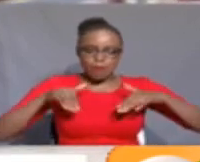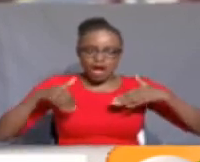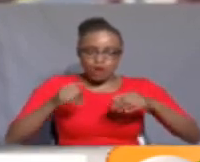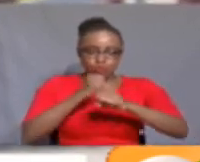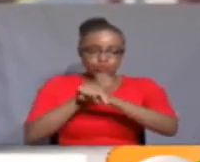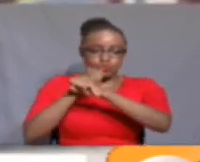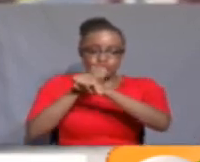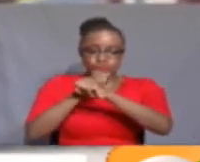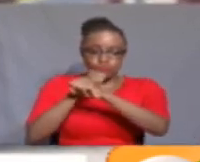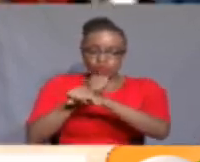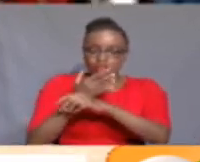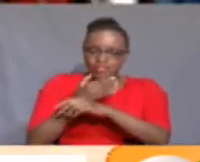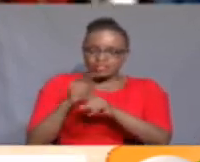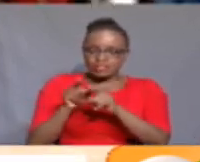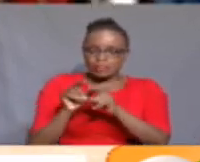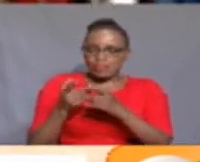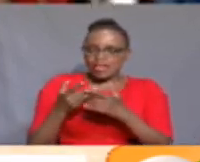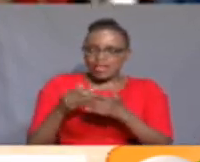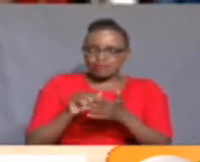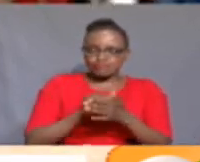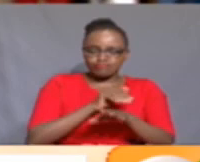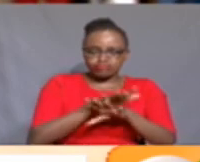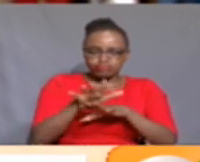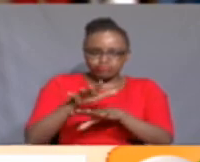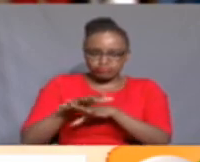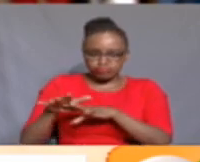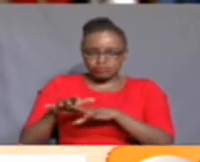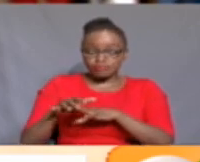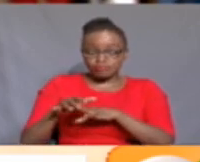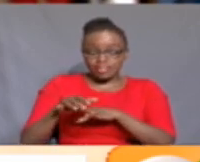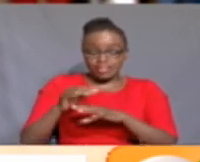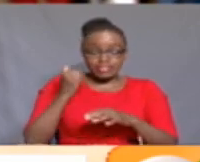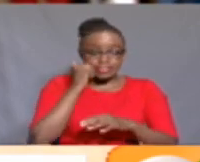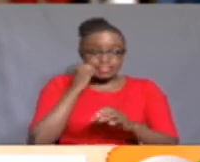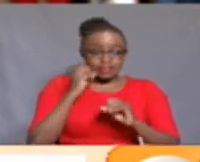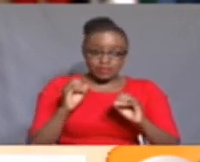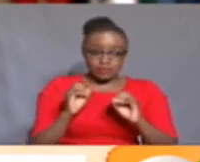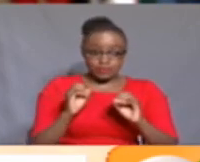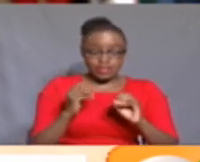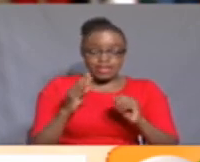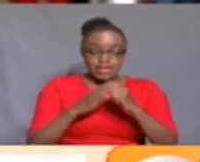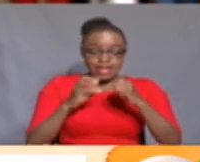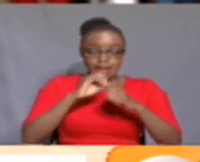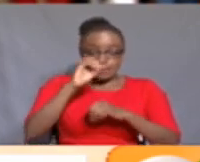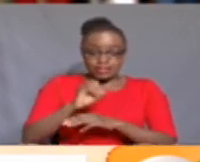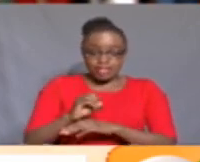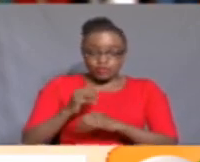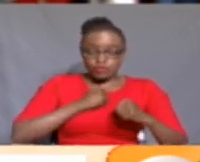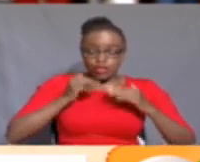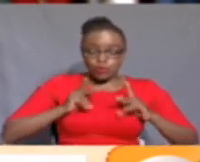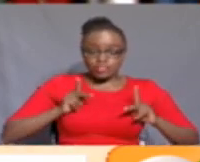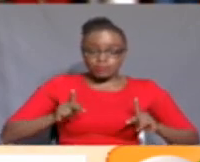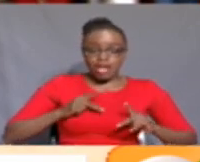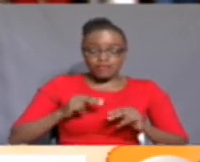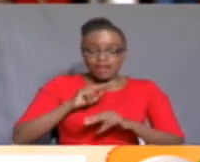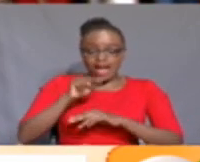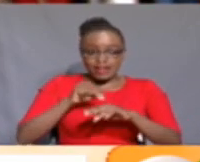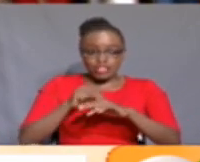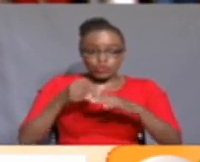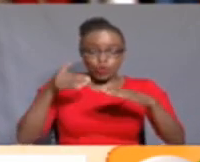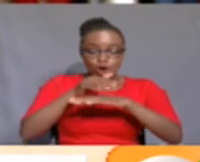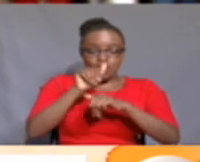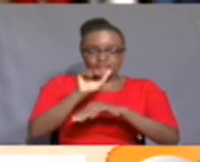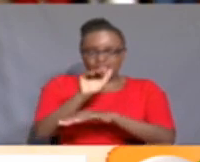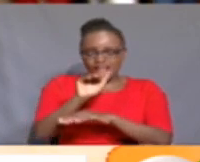prevent non-communicable diseases. A little over 90% of the Rwandese people have the national health insurance cover that allows them to